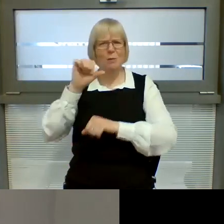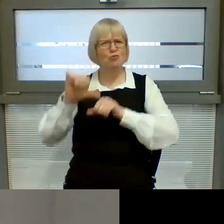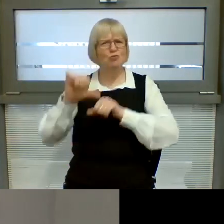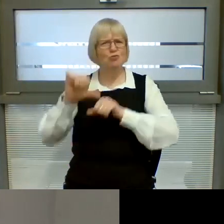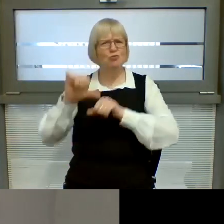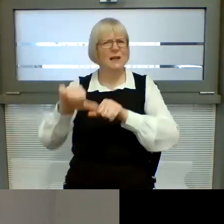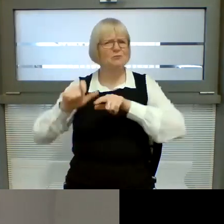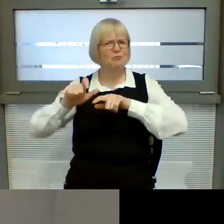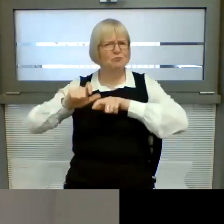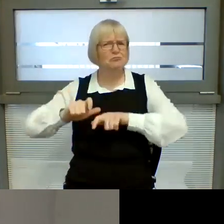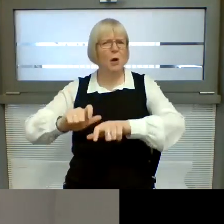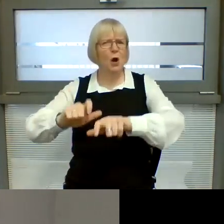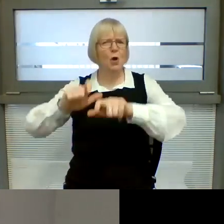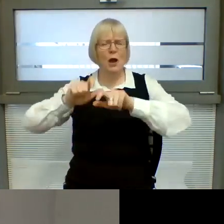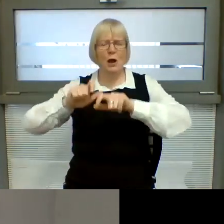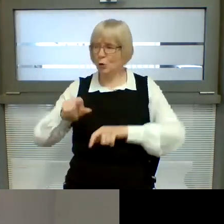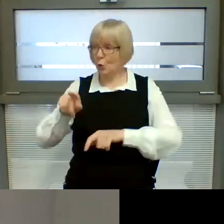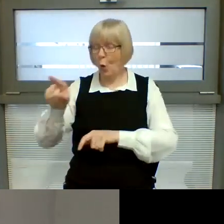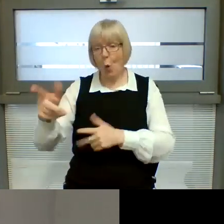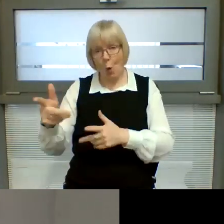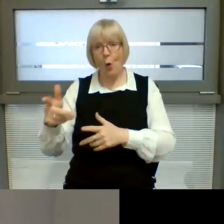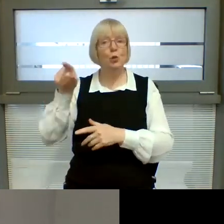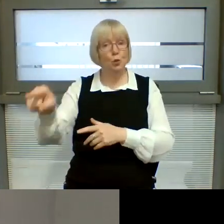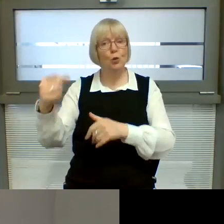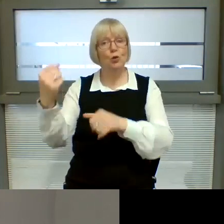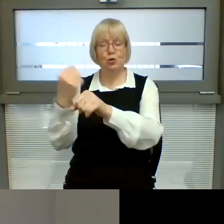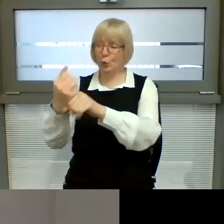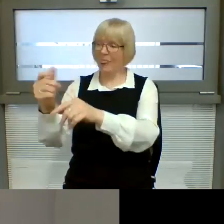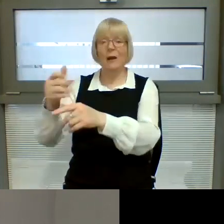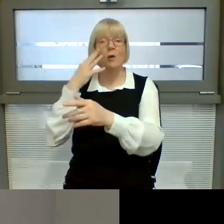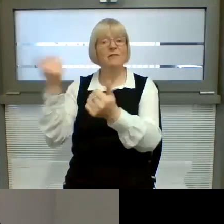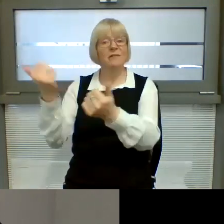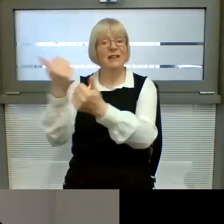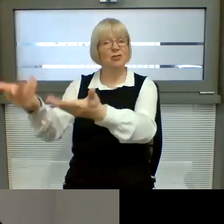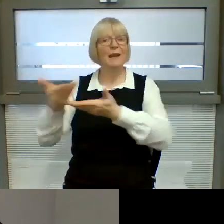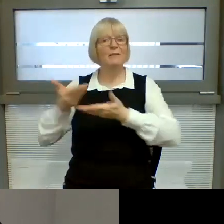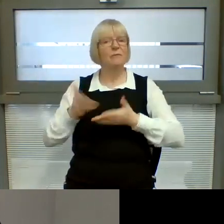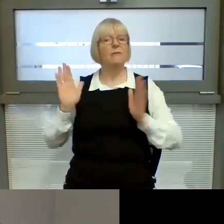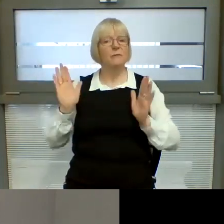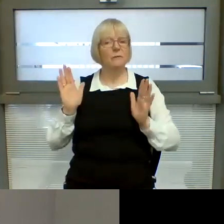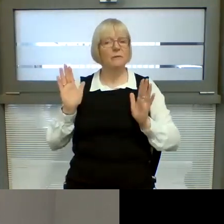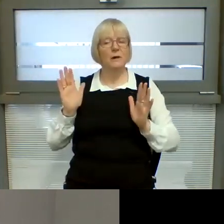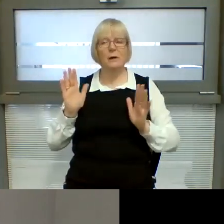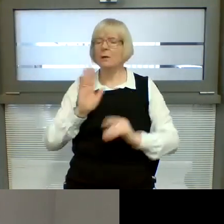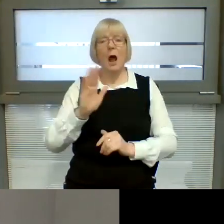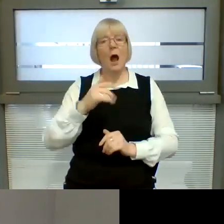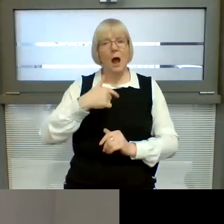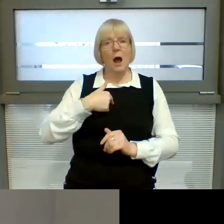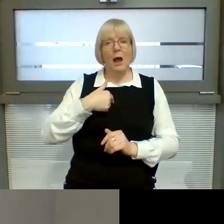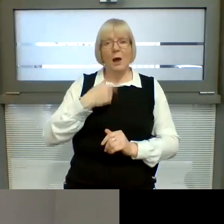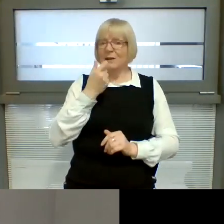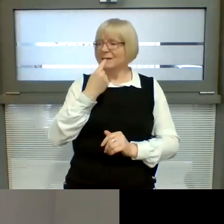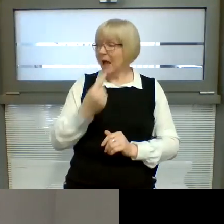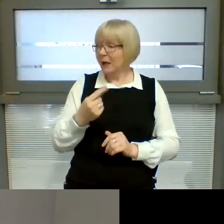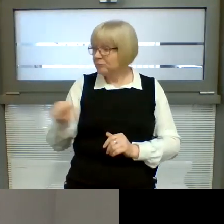like okay, you do it and then give me it afterwards, or are you able to? No, I often turn around and say, has